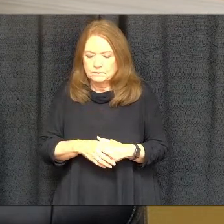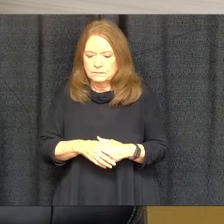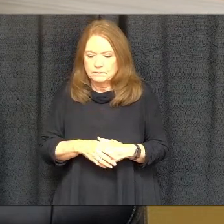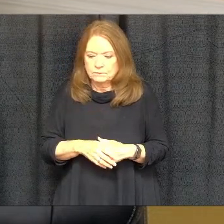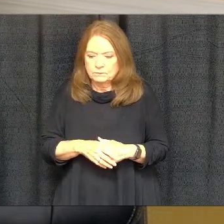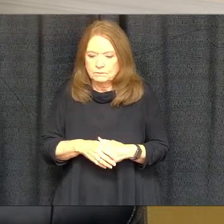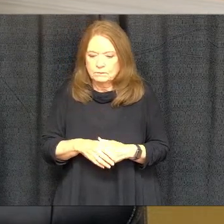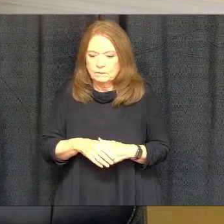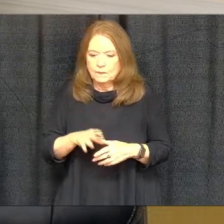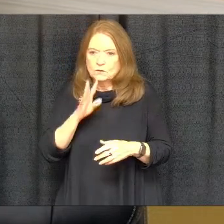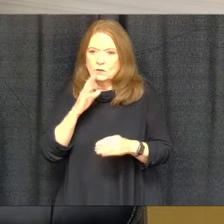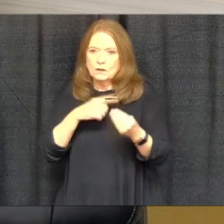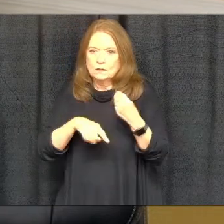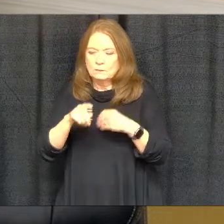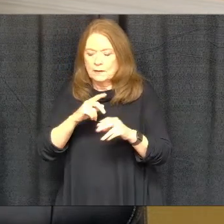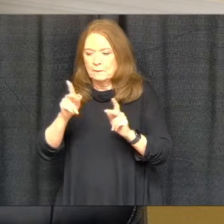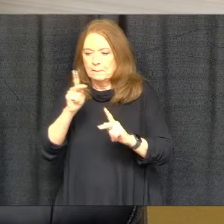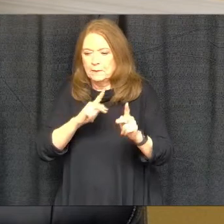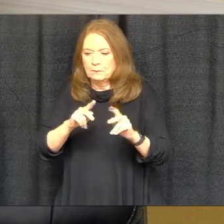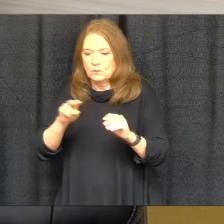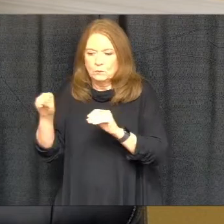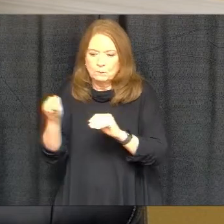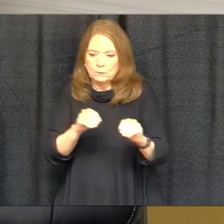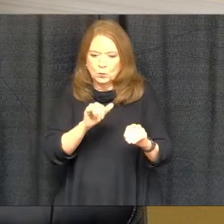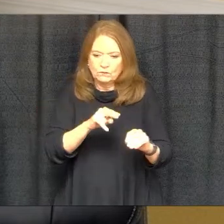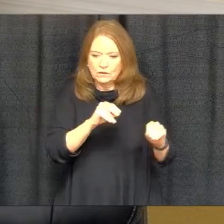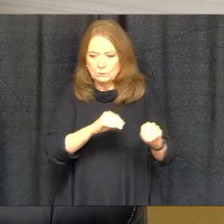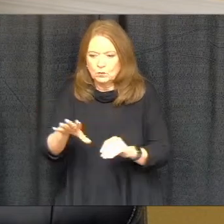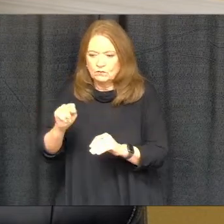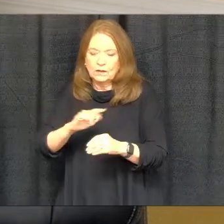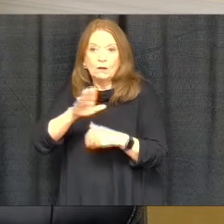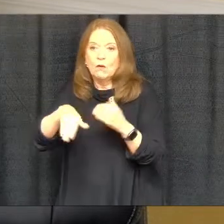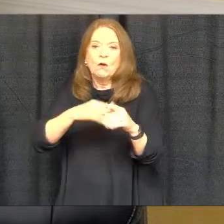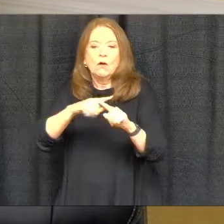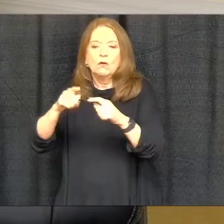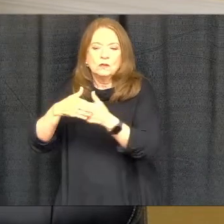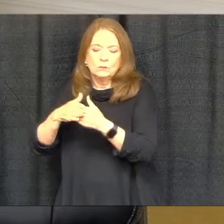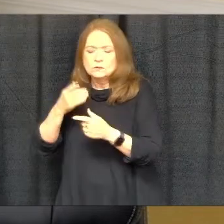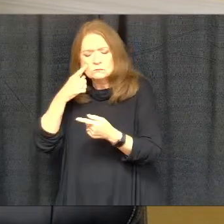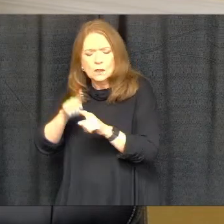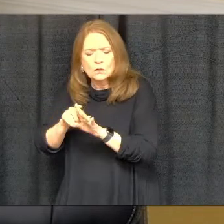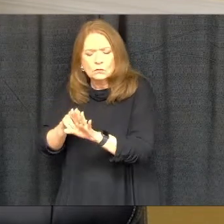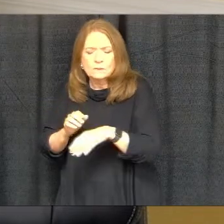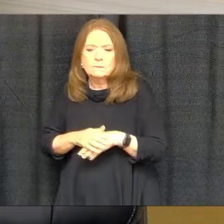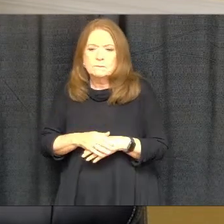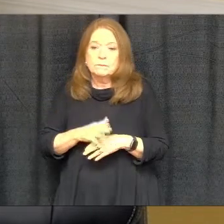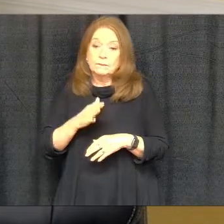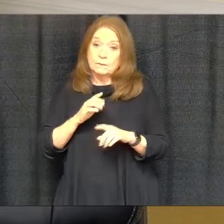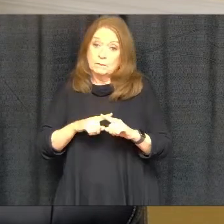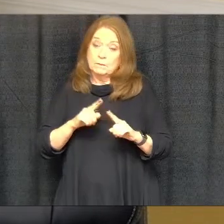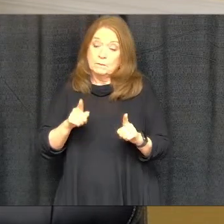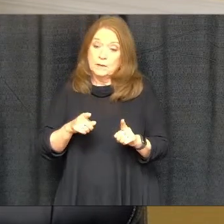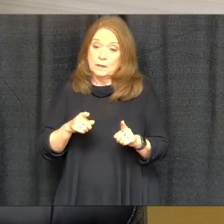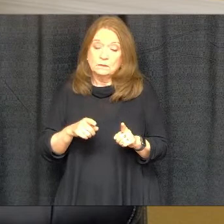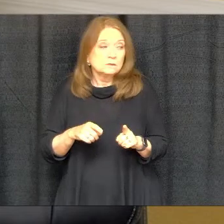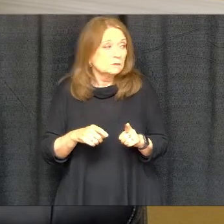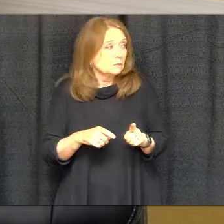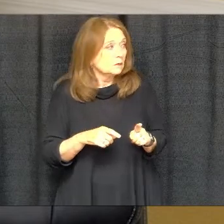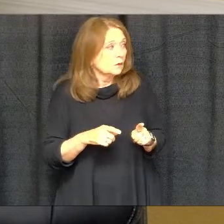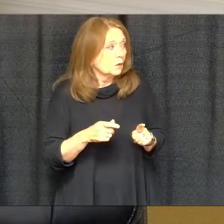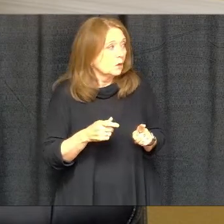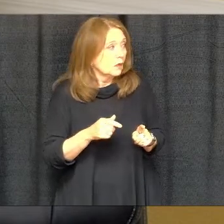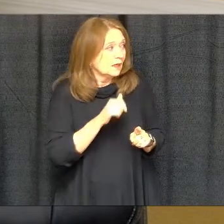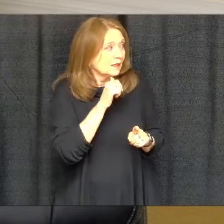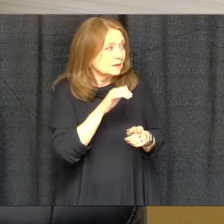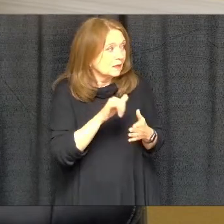and out of their neighborhood, all neighborhoods, and I agree with you. My thing is this, we do too. It's not